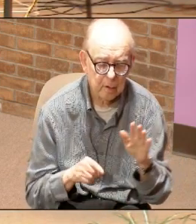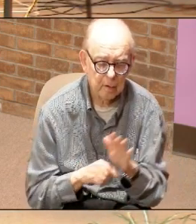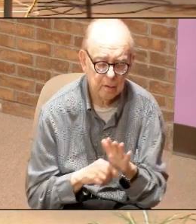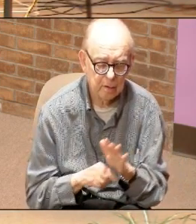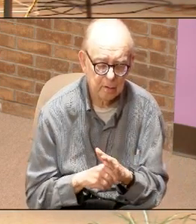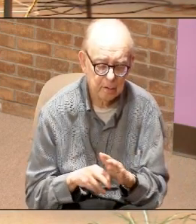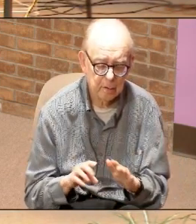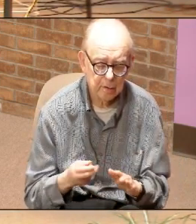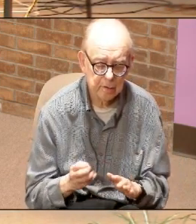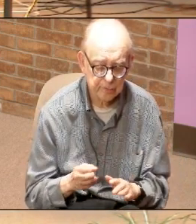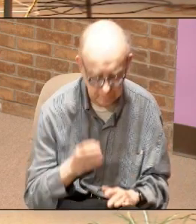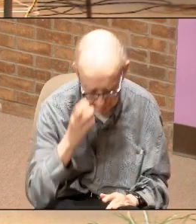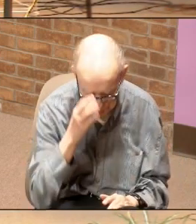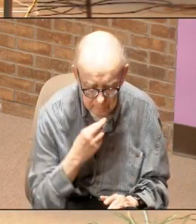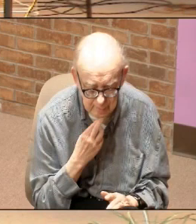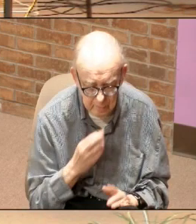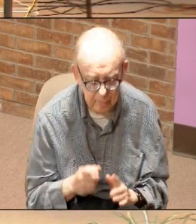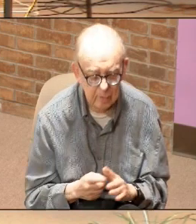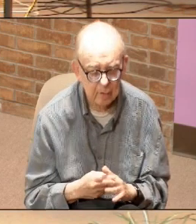1 Chronicles